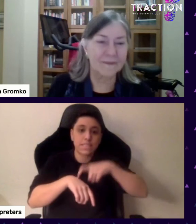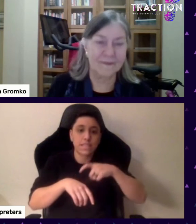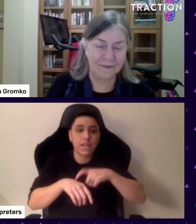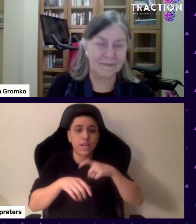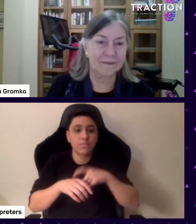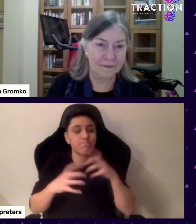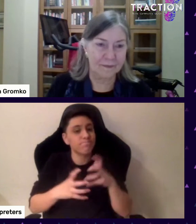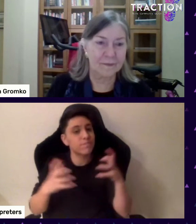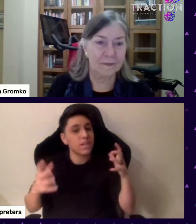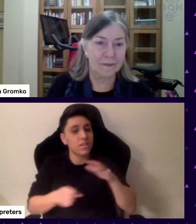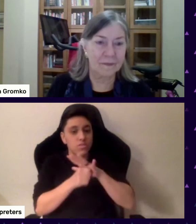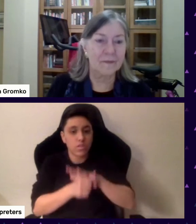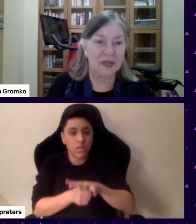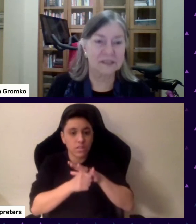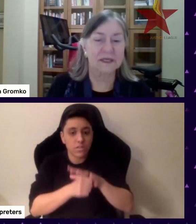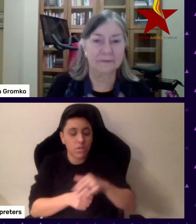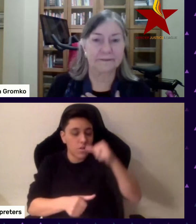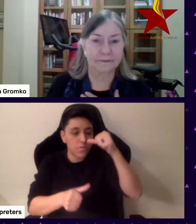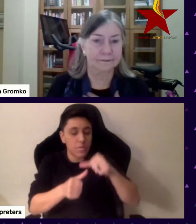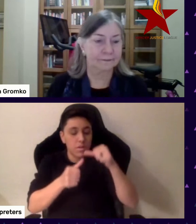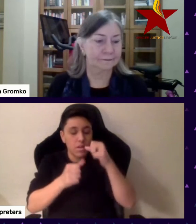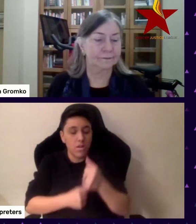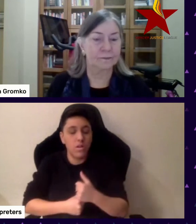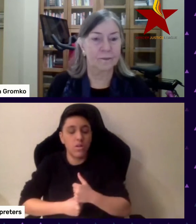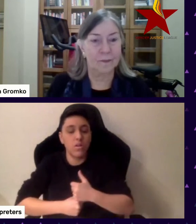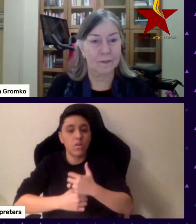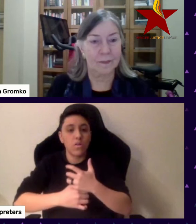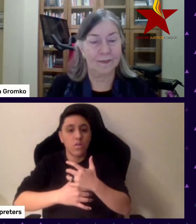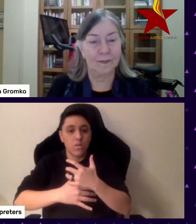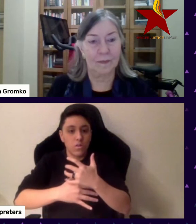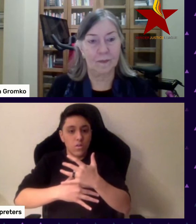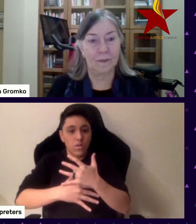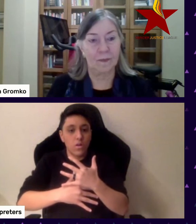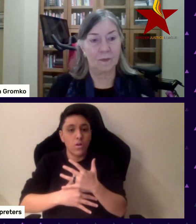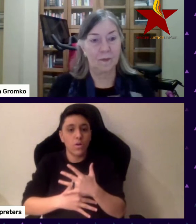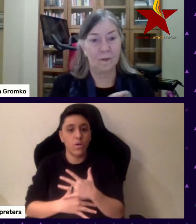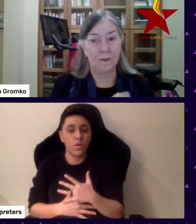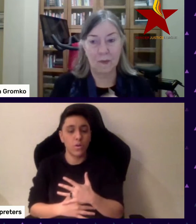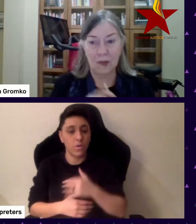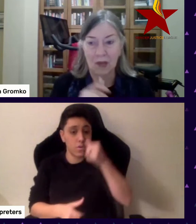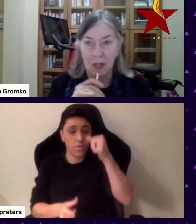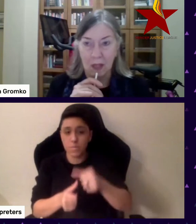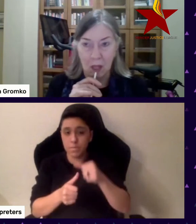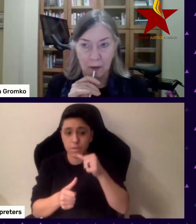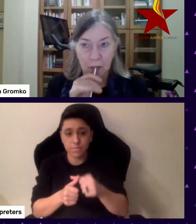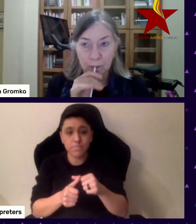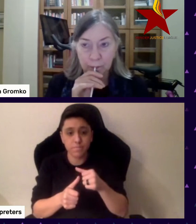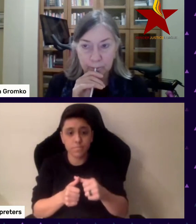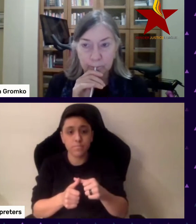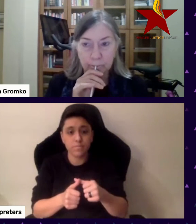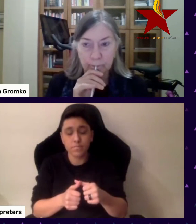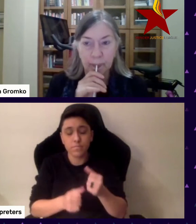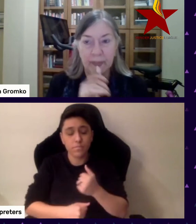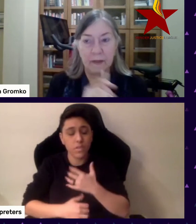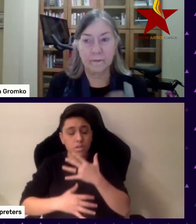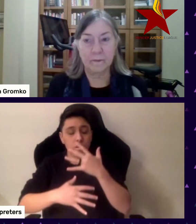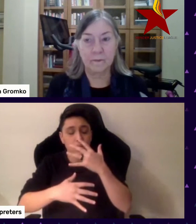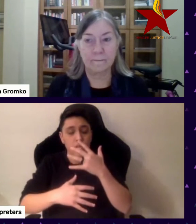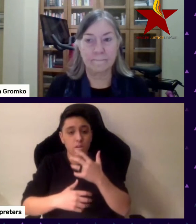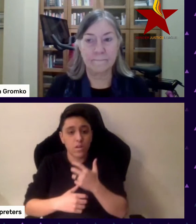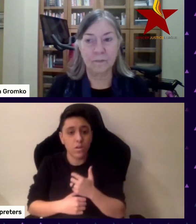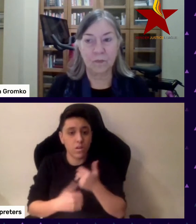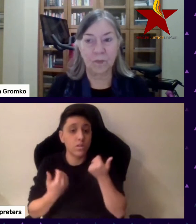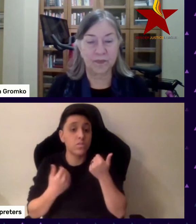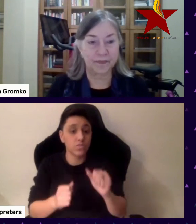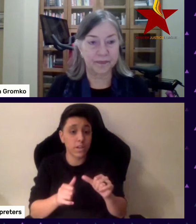to take a deep breath when, as providers or patients or whoever and wherever, just take a deep breath and try to be kind as